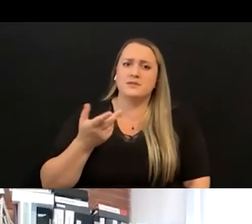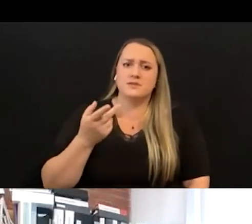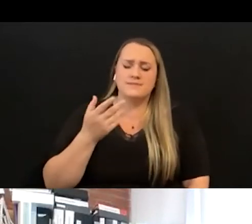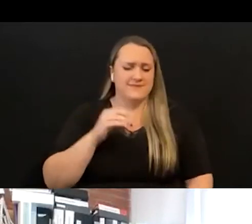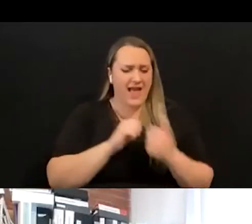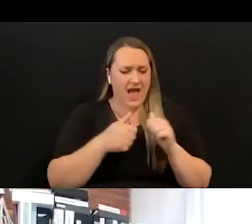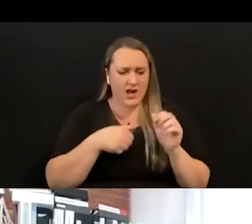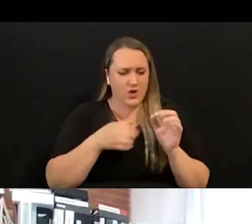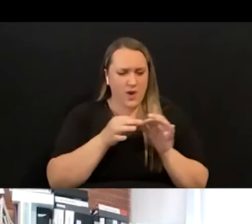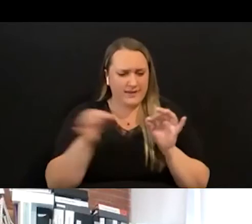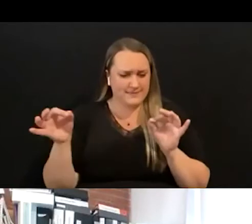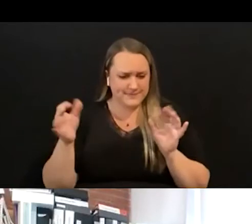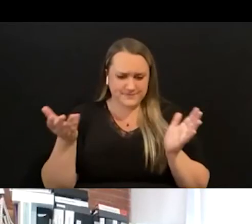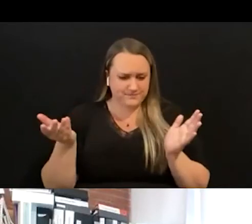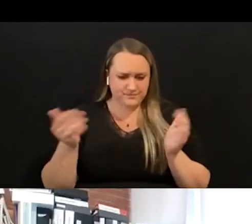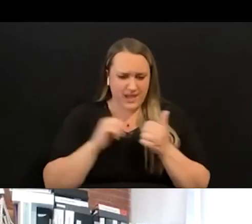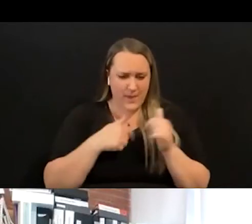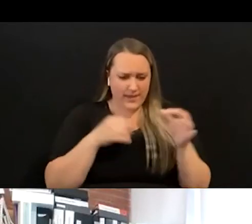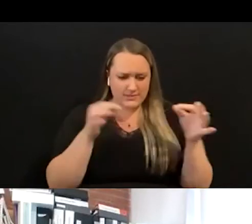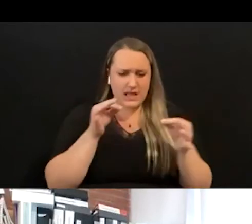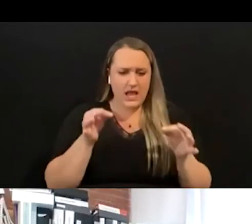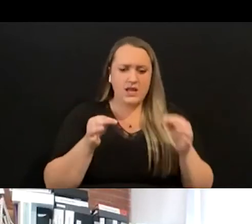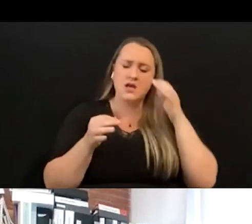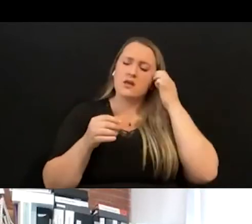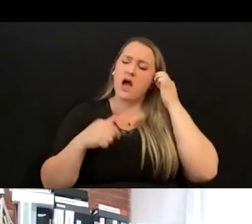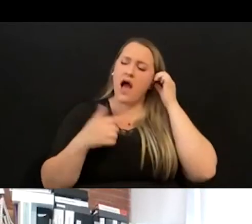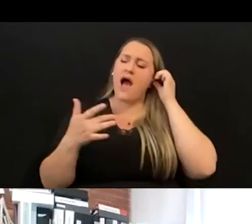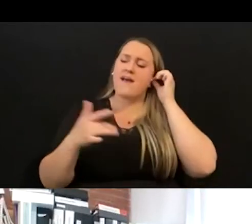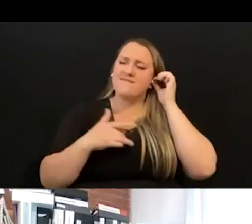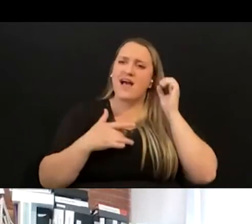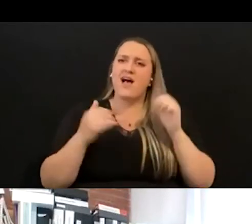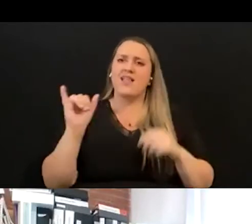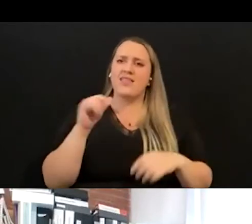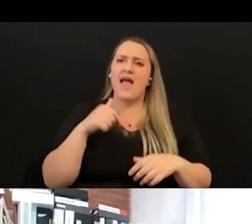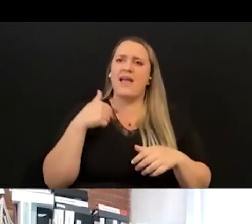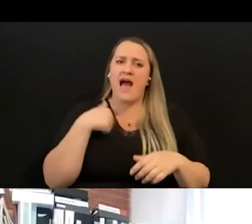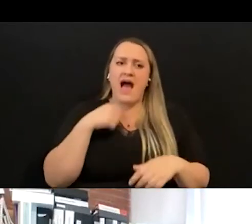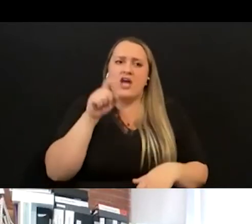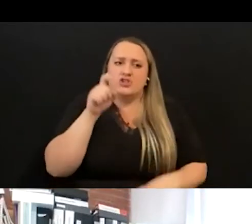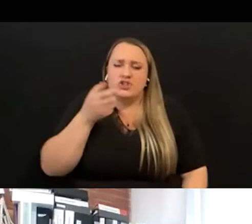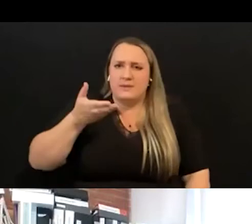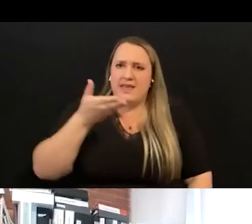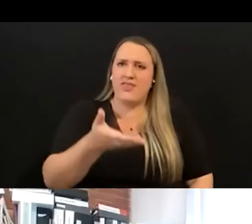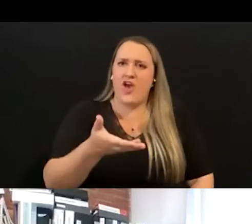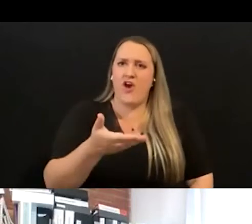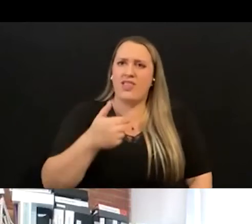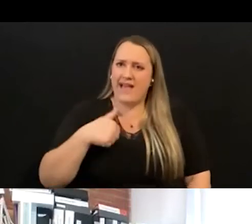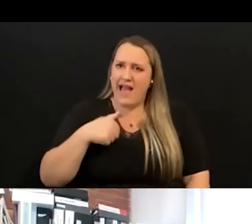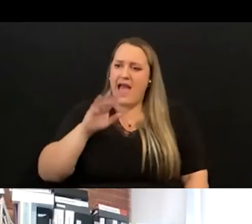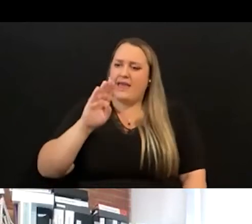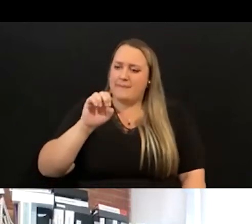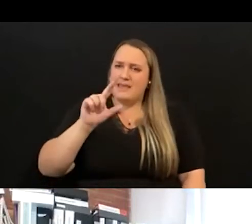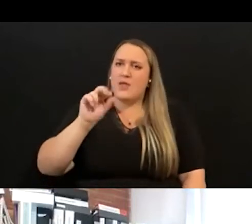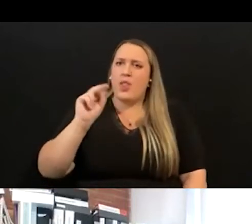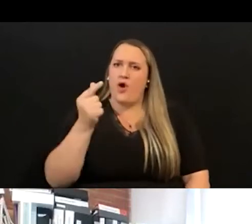a tough one. I felt like I belonged in the space.